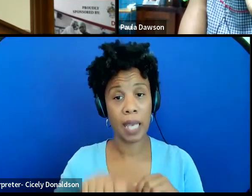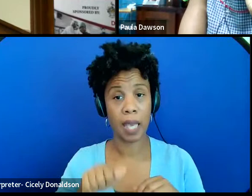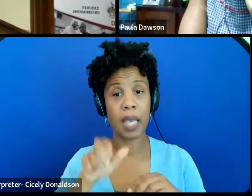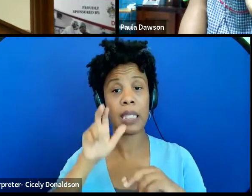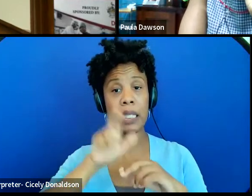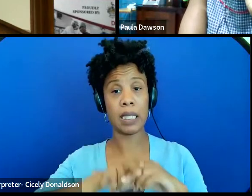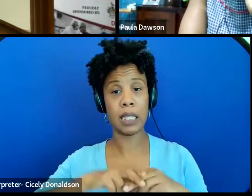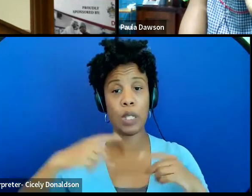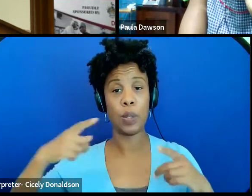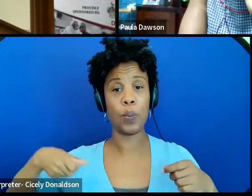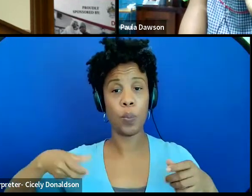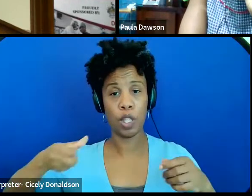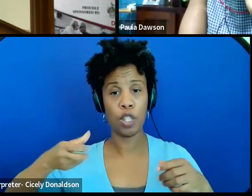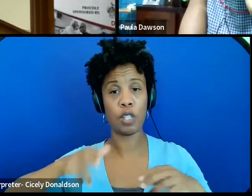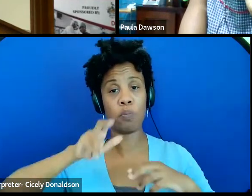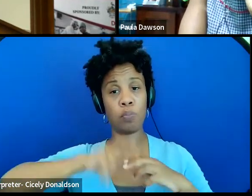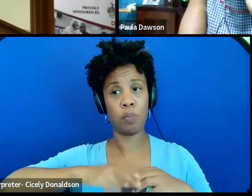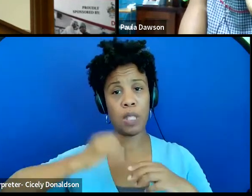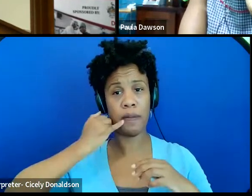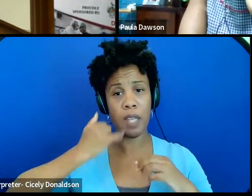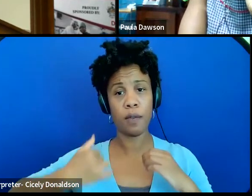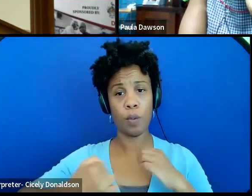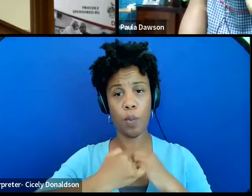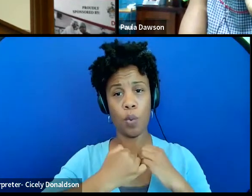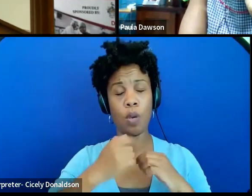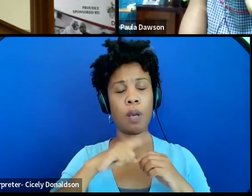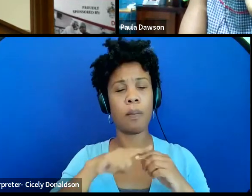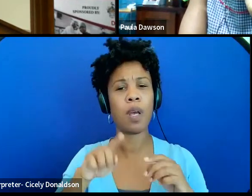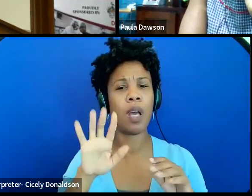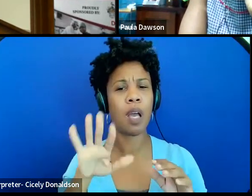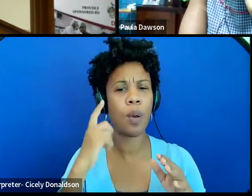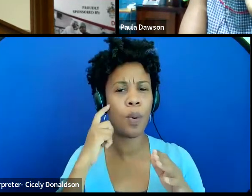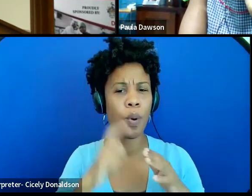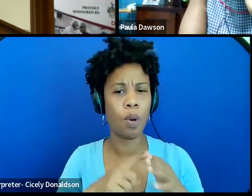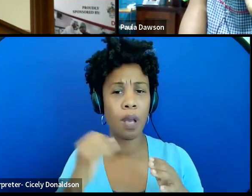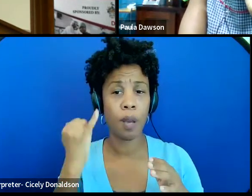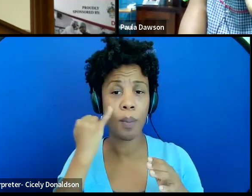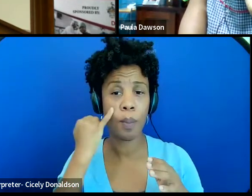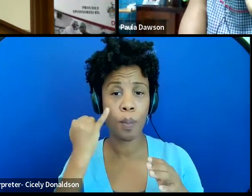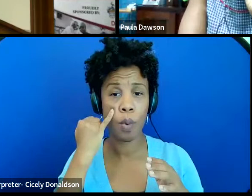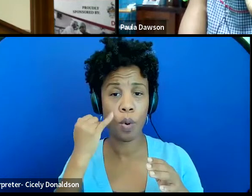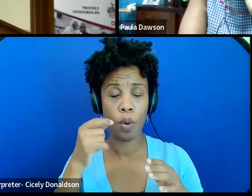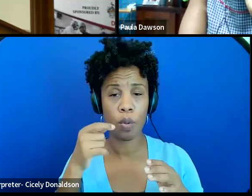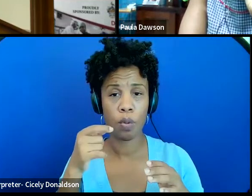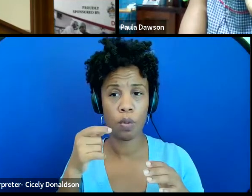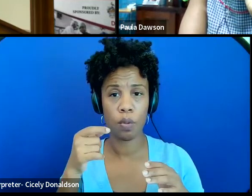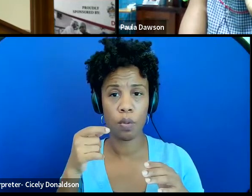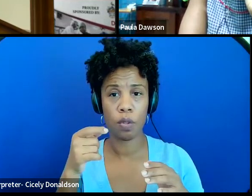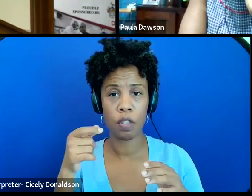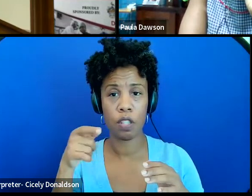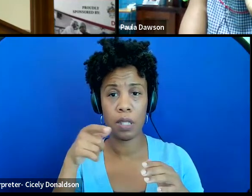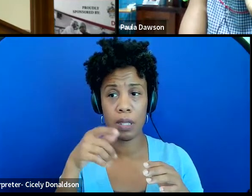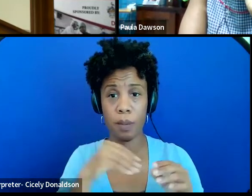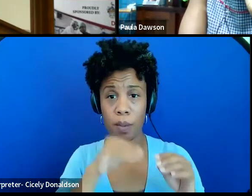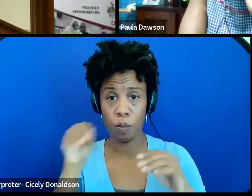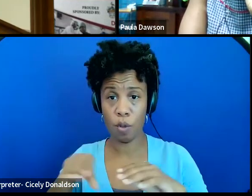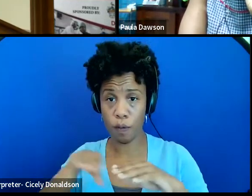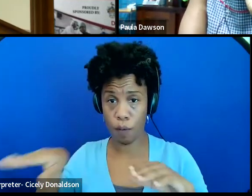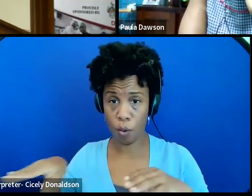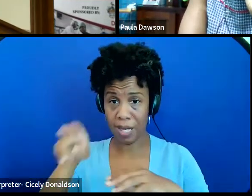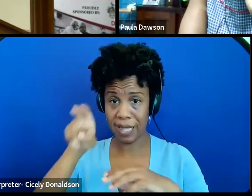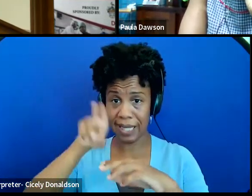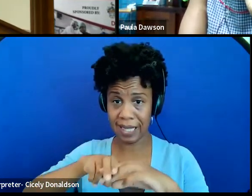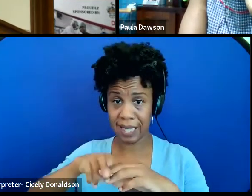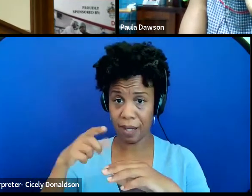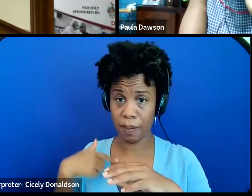should put her on, say, for instance, the floor to sit with support, with myself stopping her from falling over, she